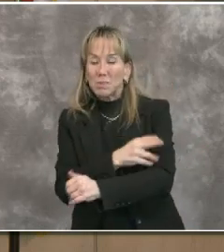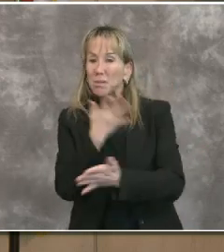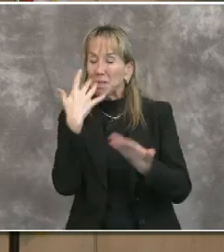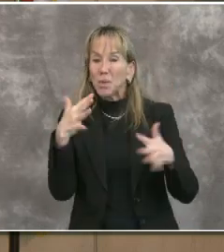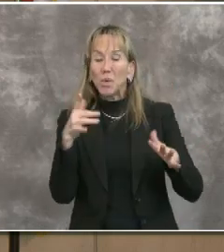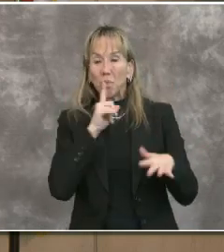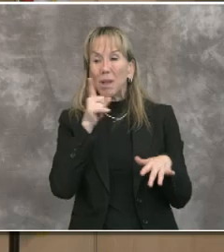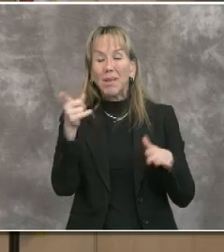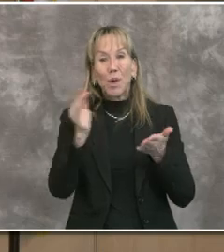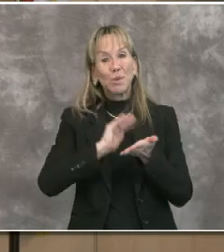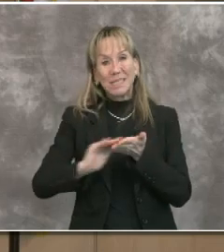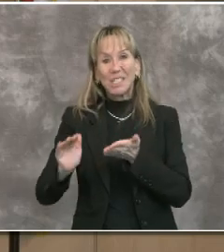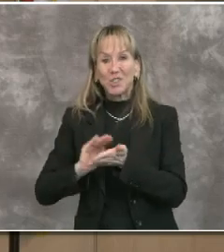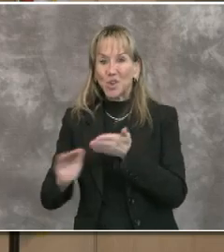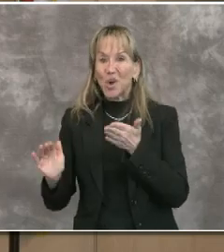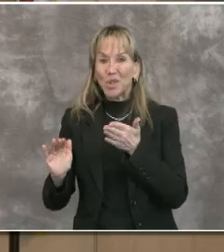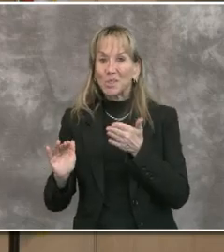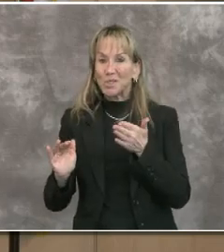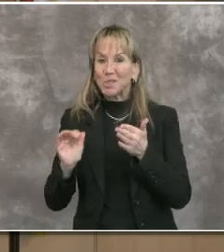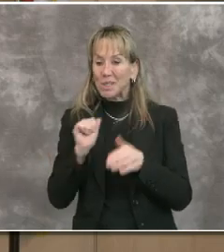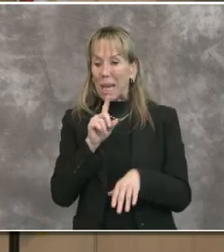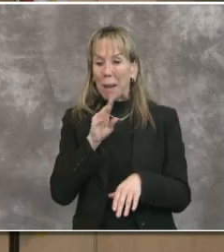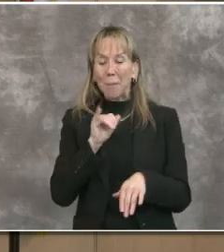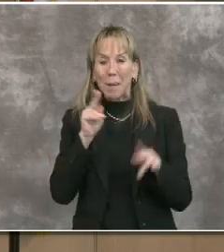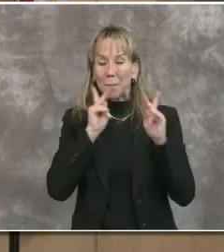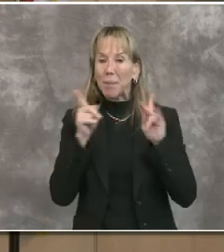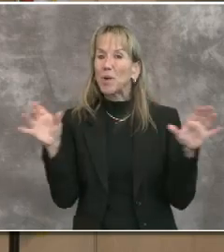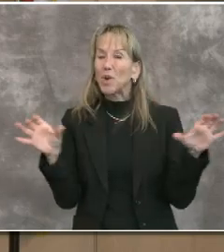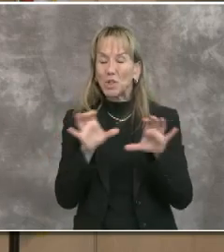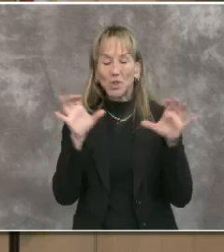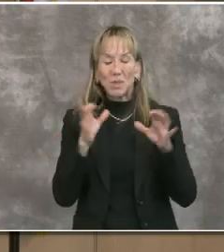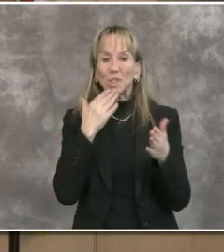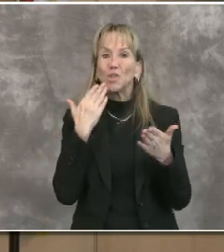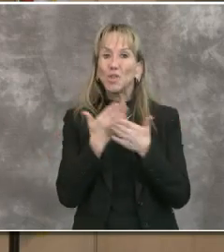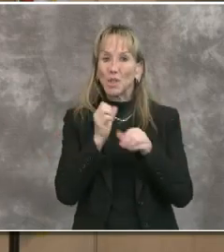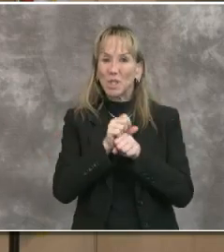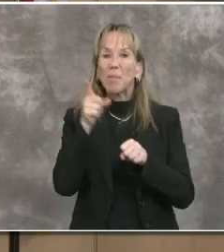this discharge planning so they can tell you what they do. And they could do it much better than I can.